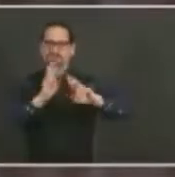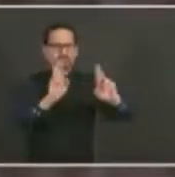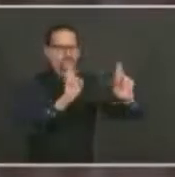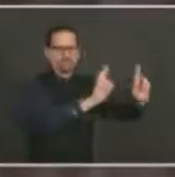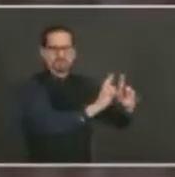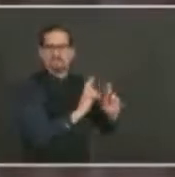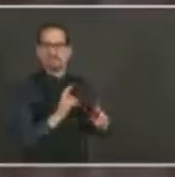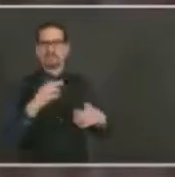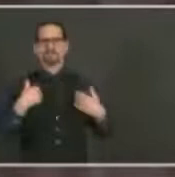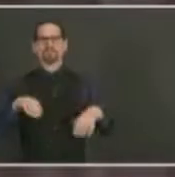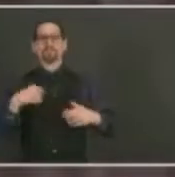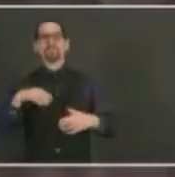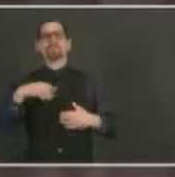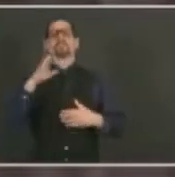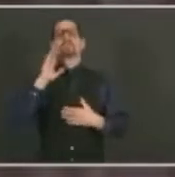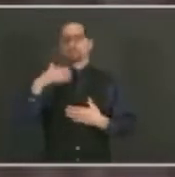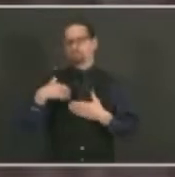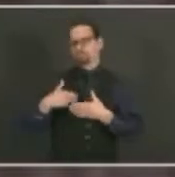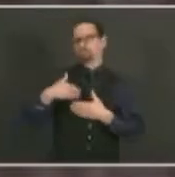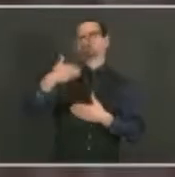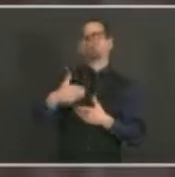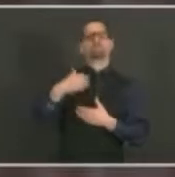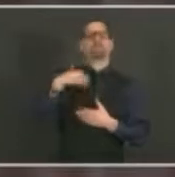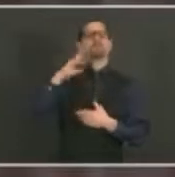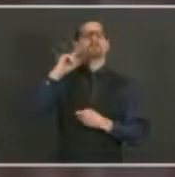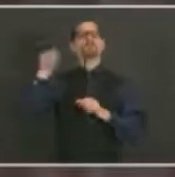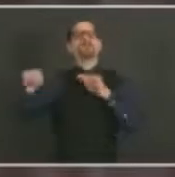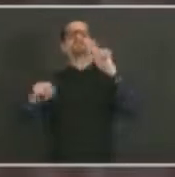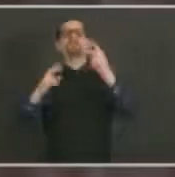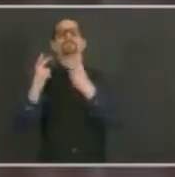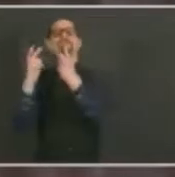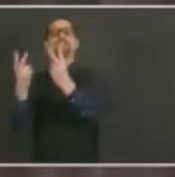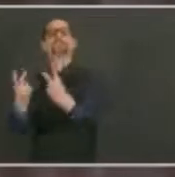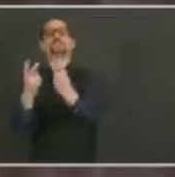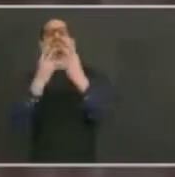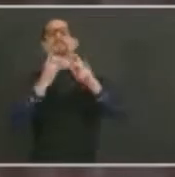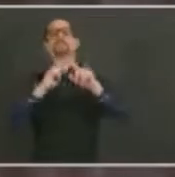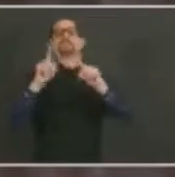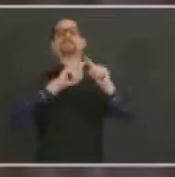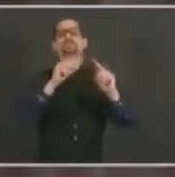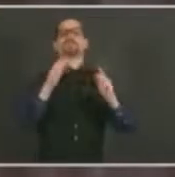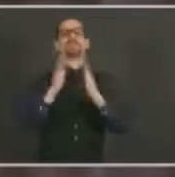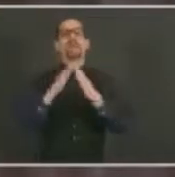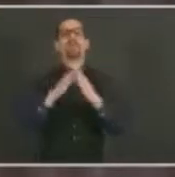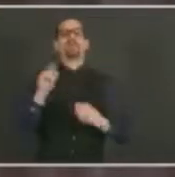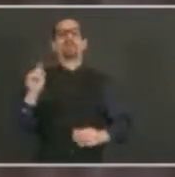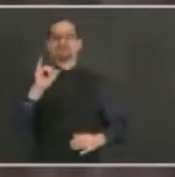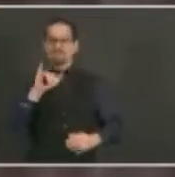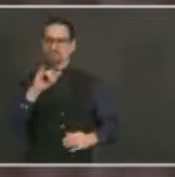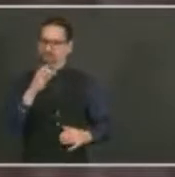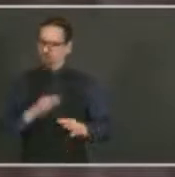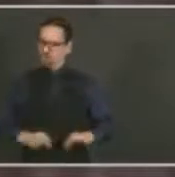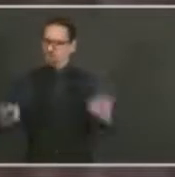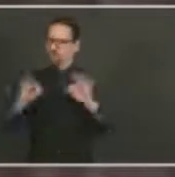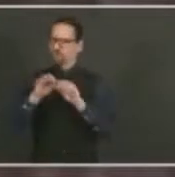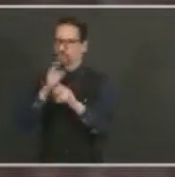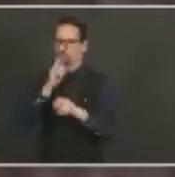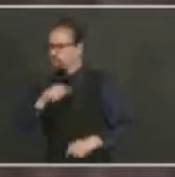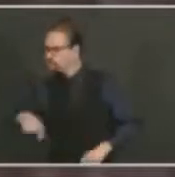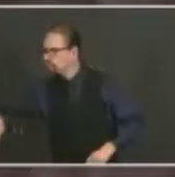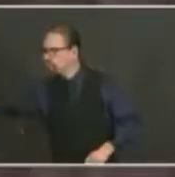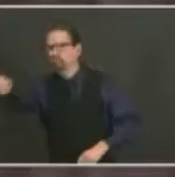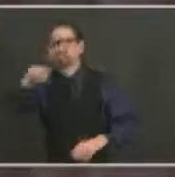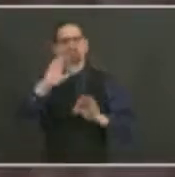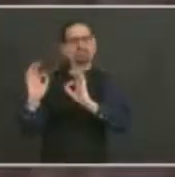municipalities can and will play an instrumental role in getting as much vaccine shots into the arms of